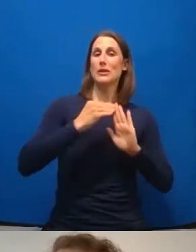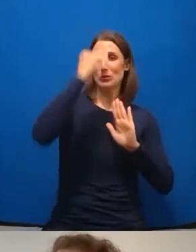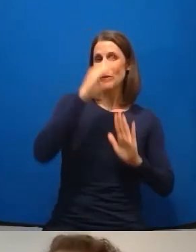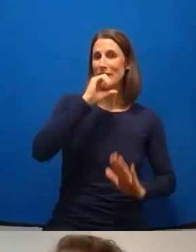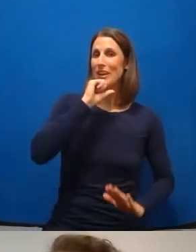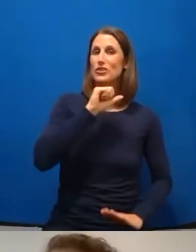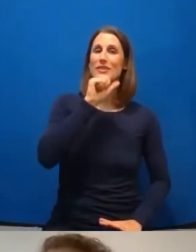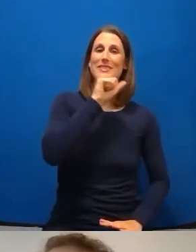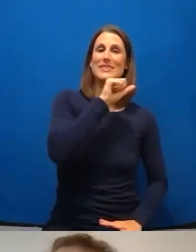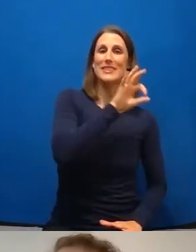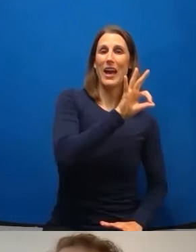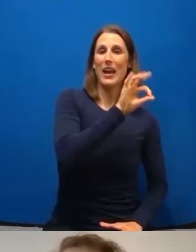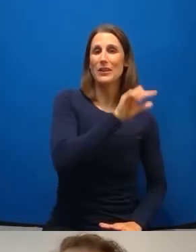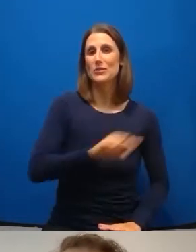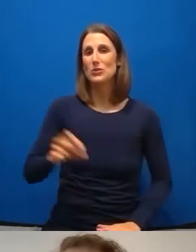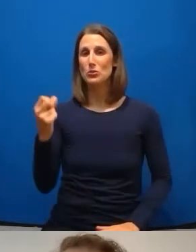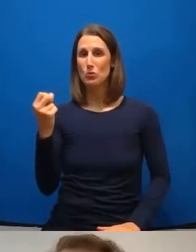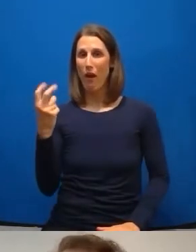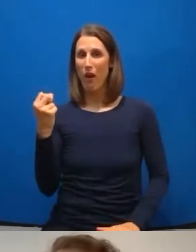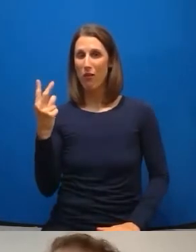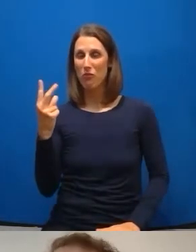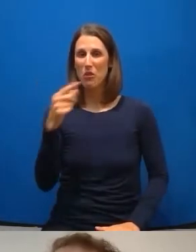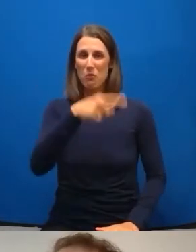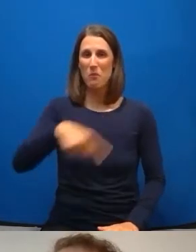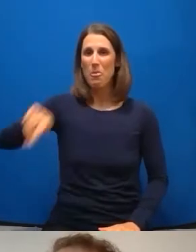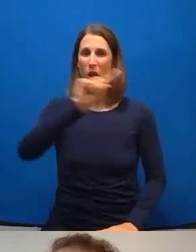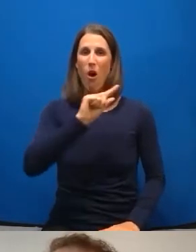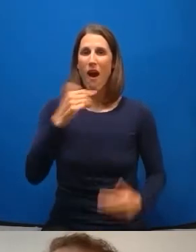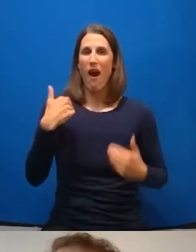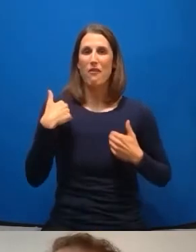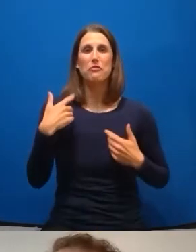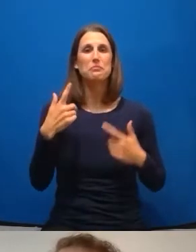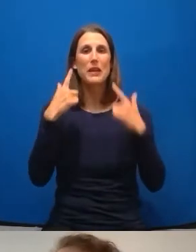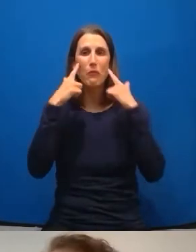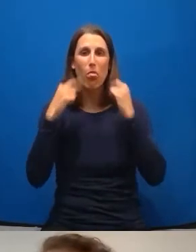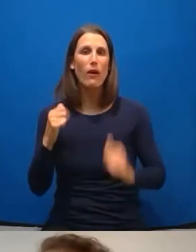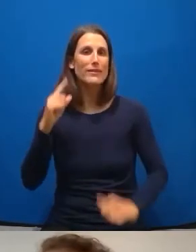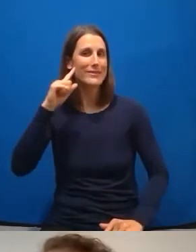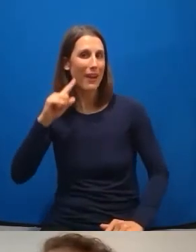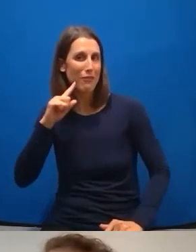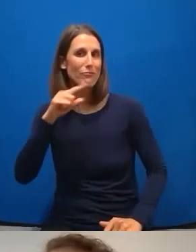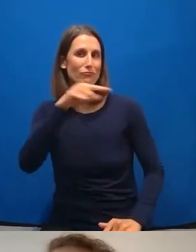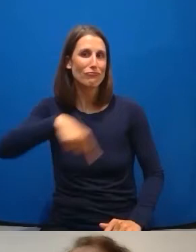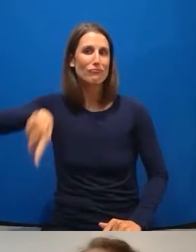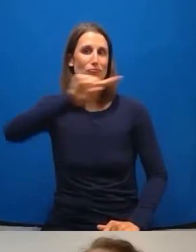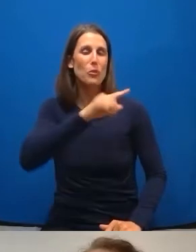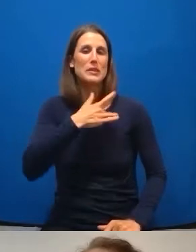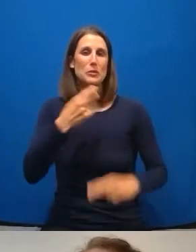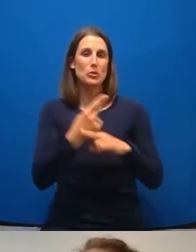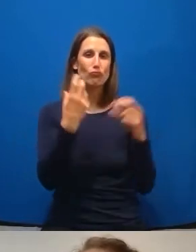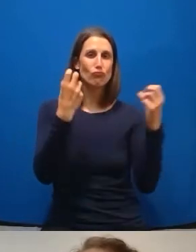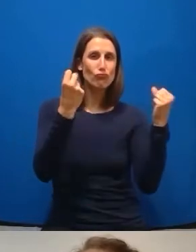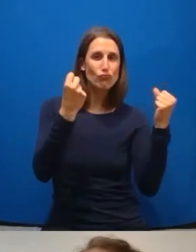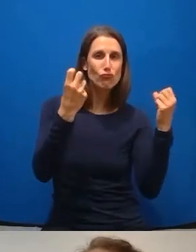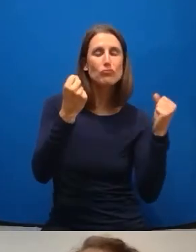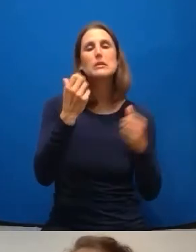all obviously on the BSD side, so have some type of deafness going on. We obviously use sign language all day, as well as some